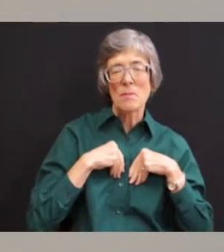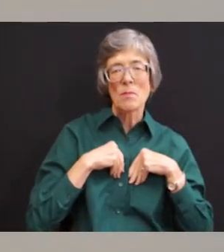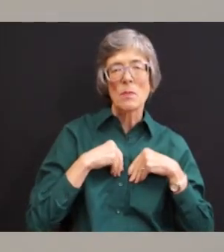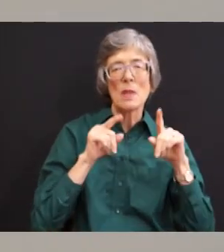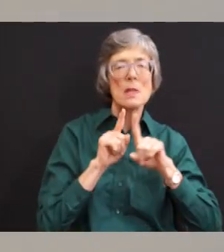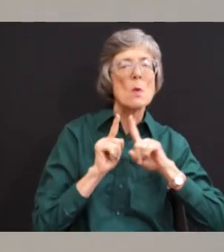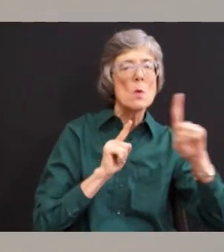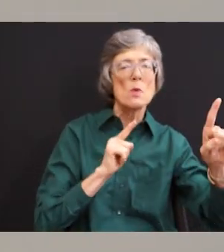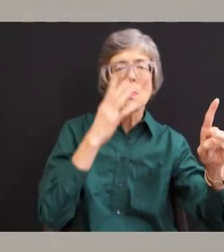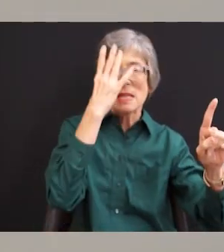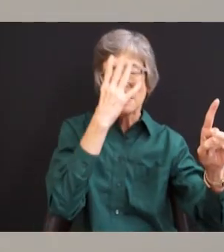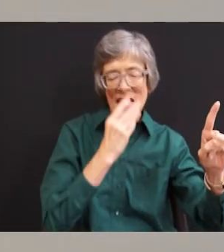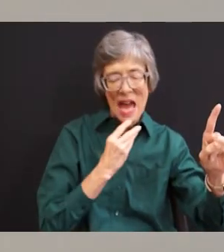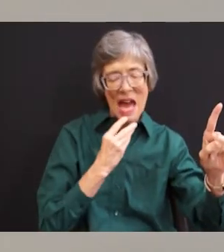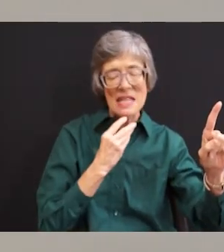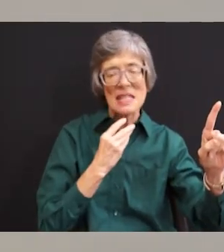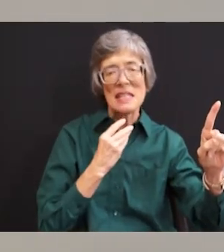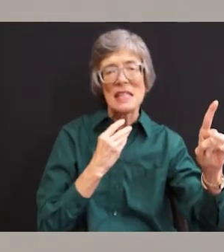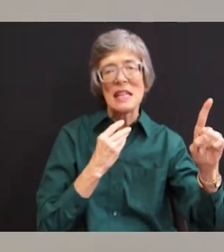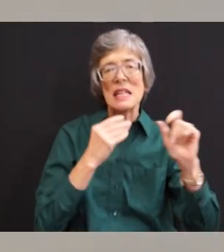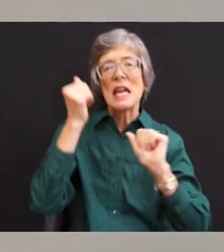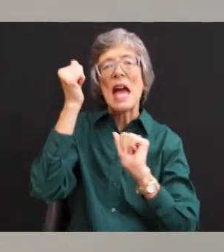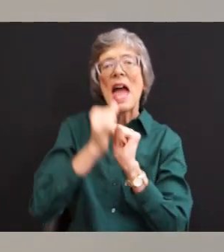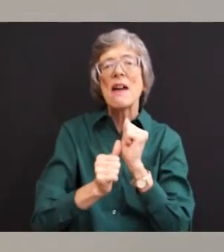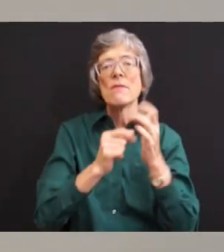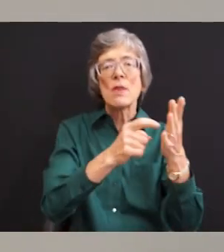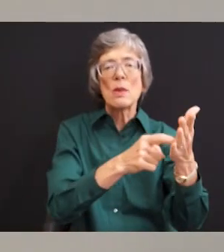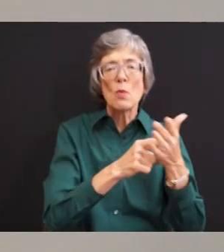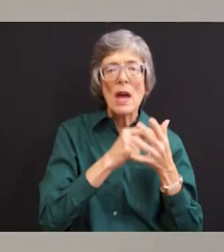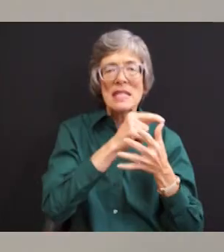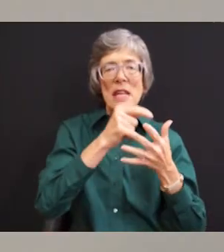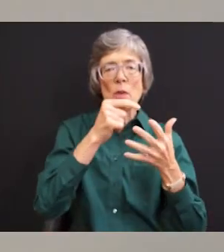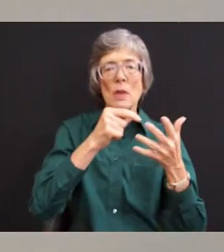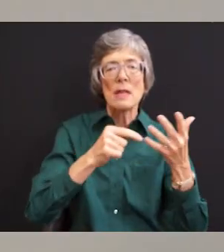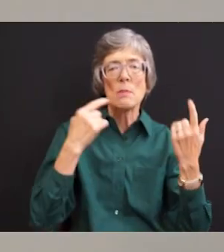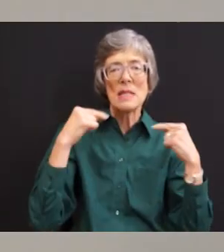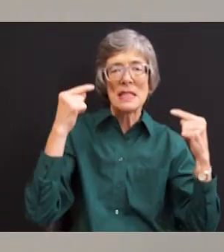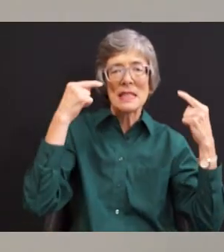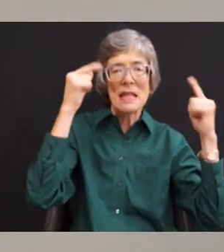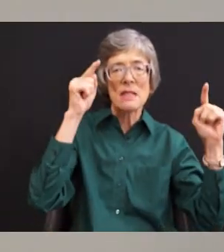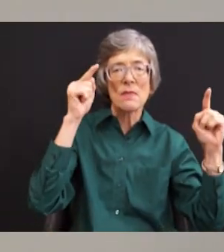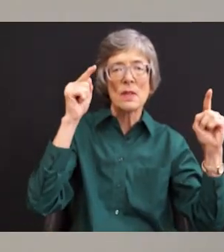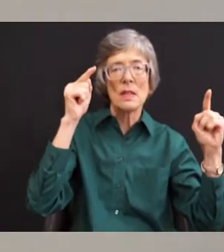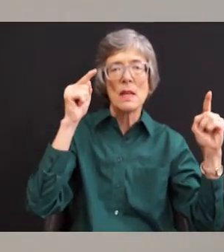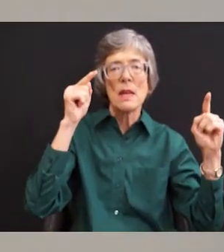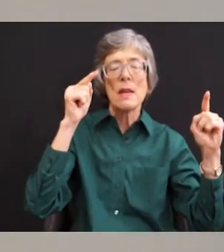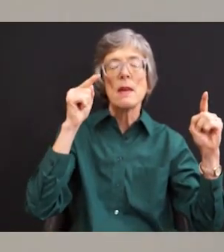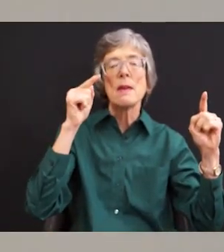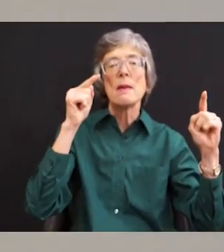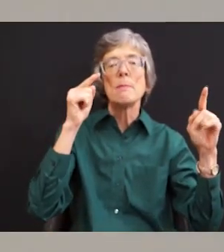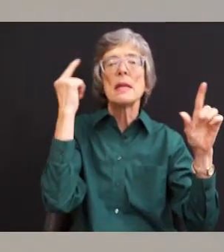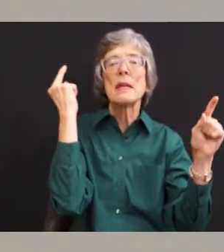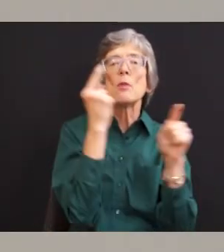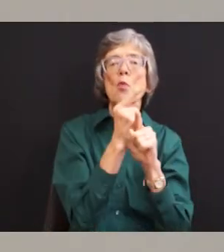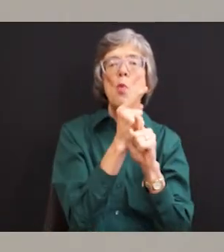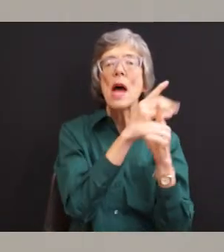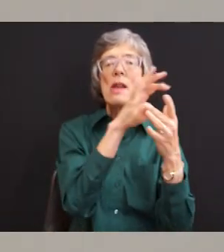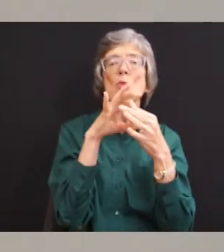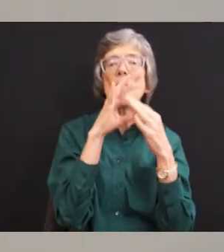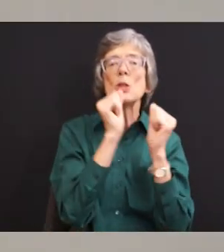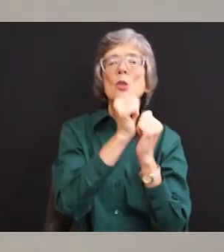sad. Every criteria that he had of being successful, of being in right relationship with